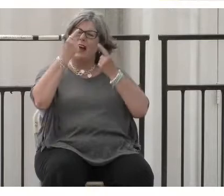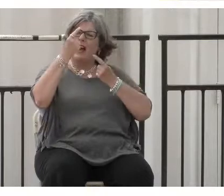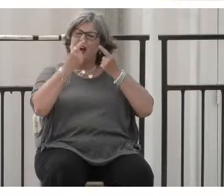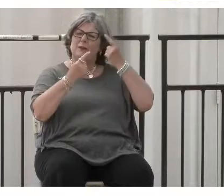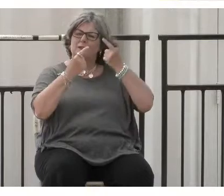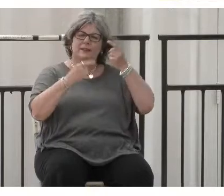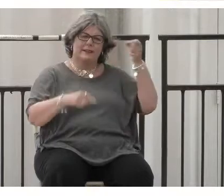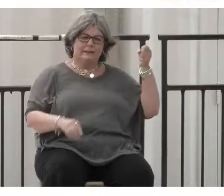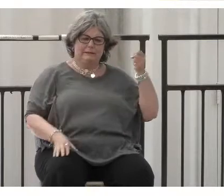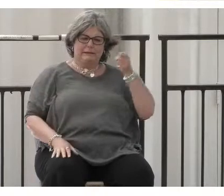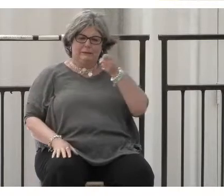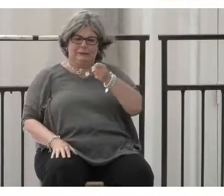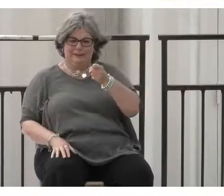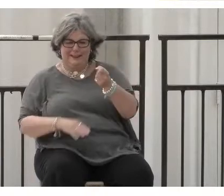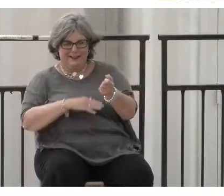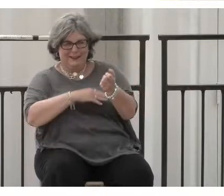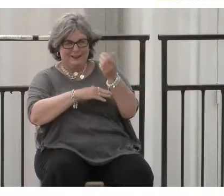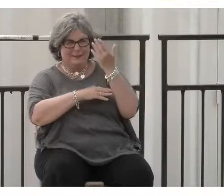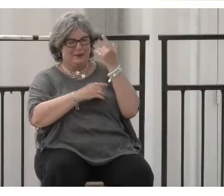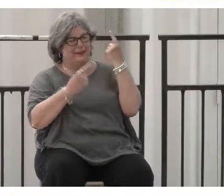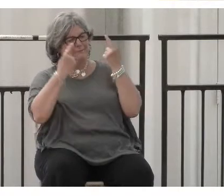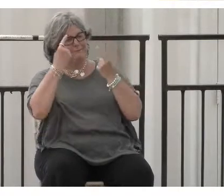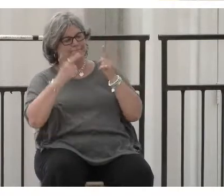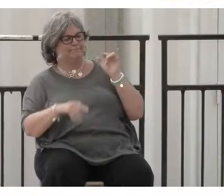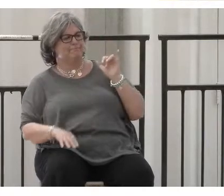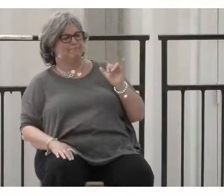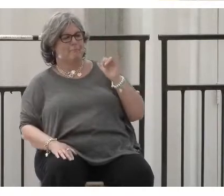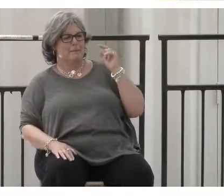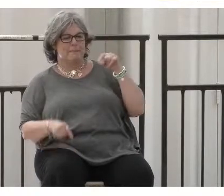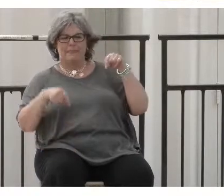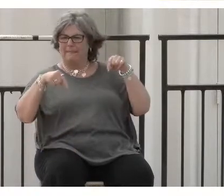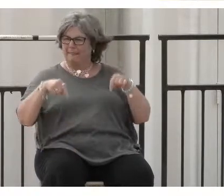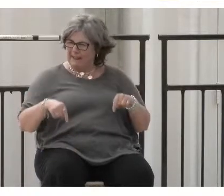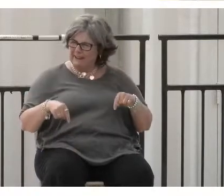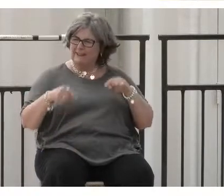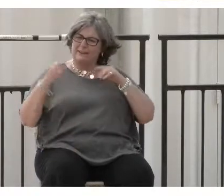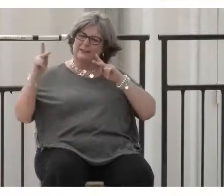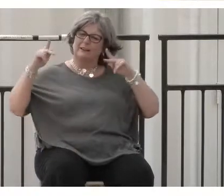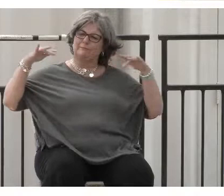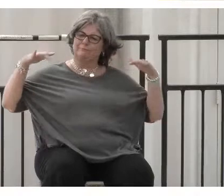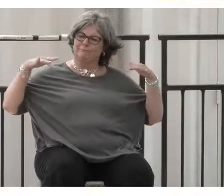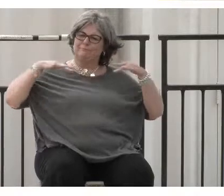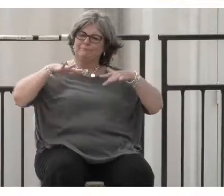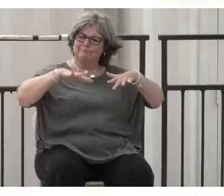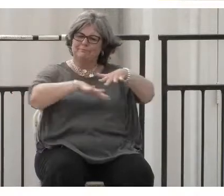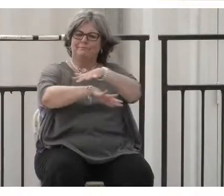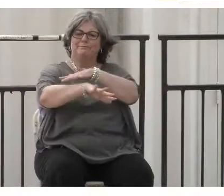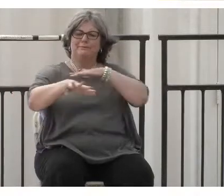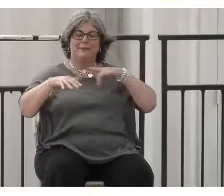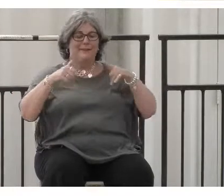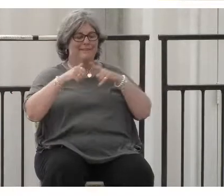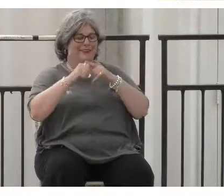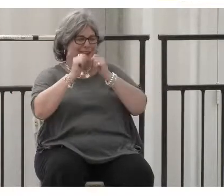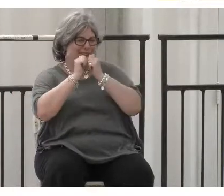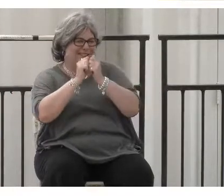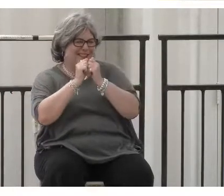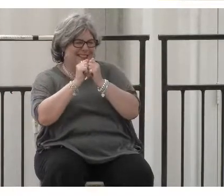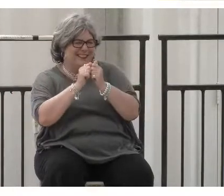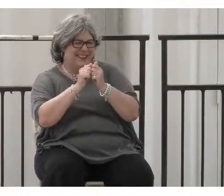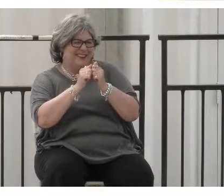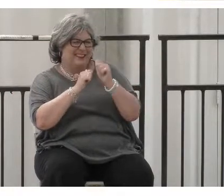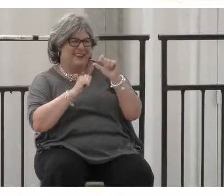as moderator this morning, I realized that this is a reunion because we first worked together